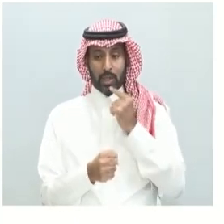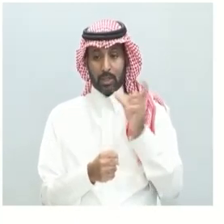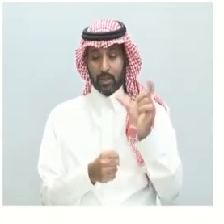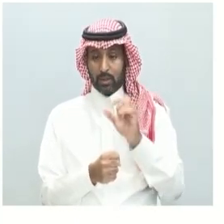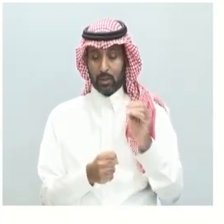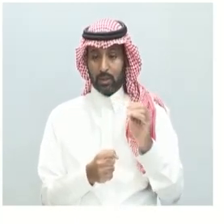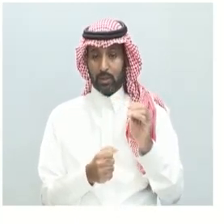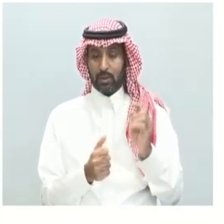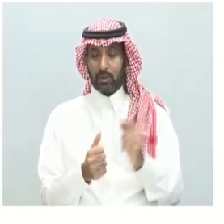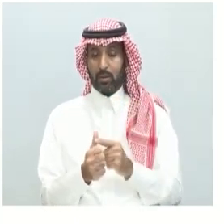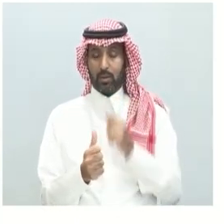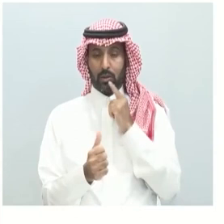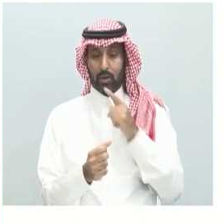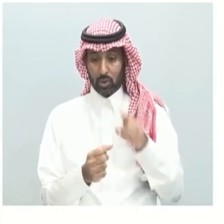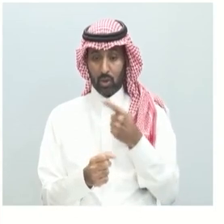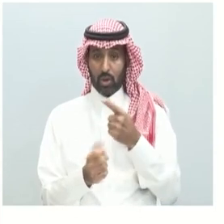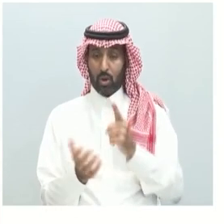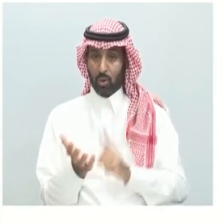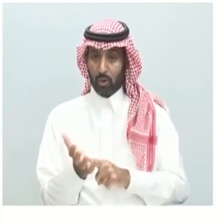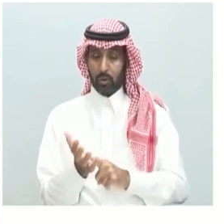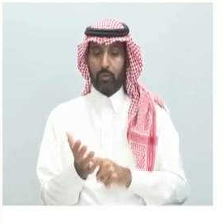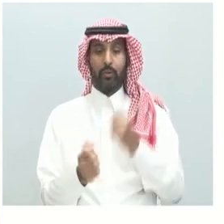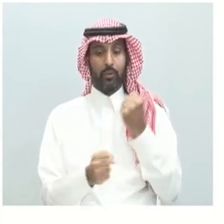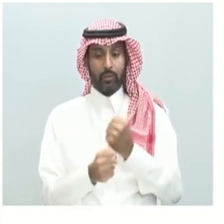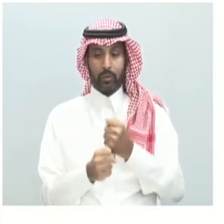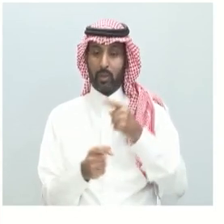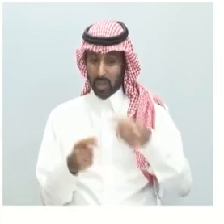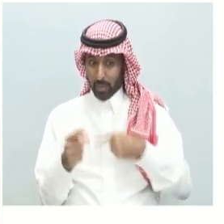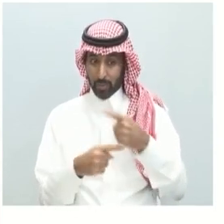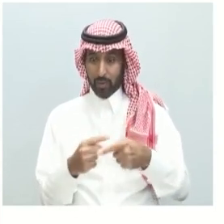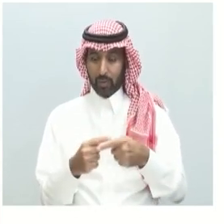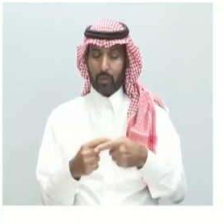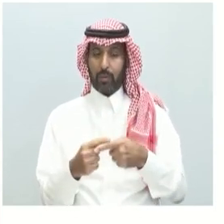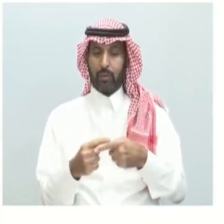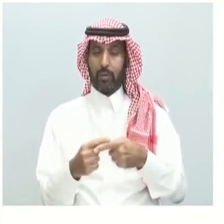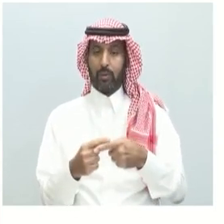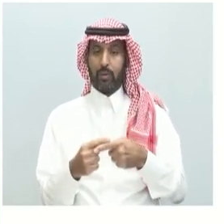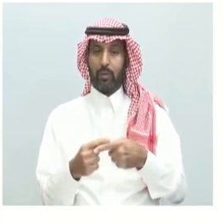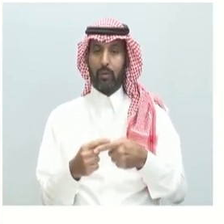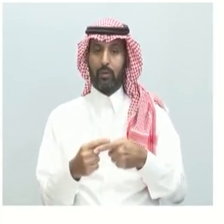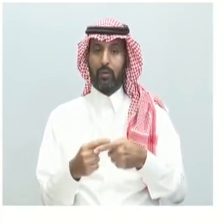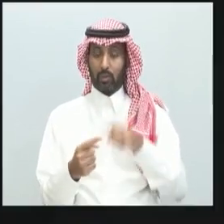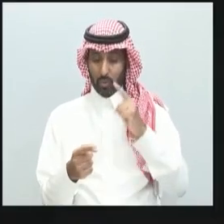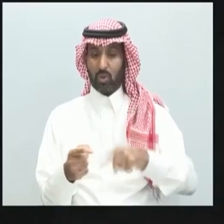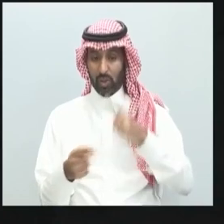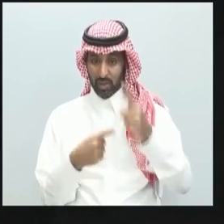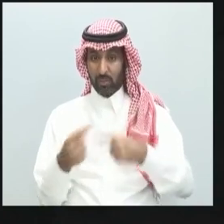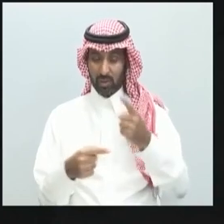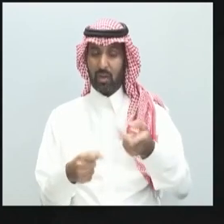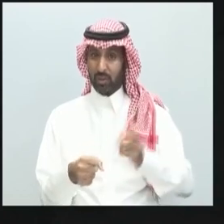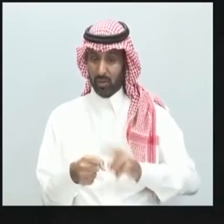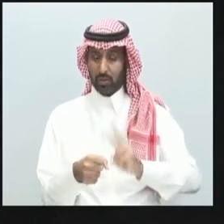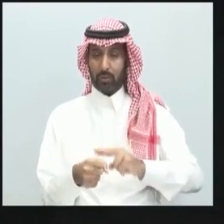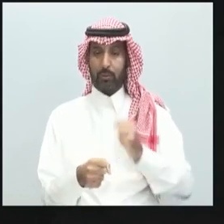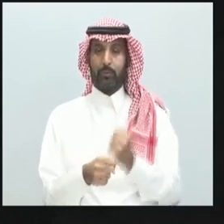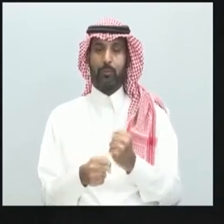things that are true in general or happening all the time. When a thing happening all the time, for